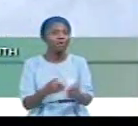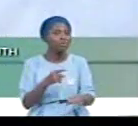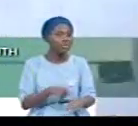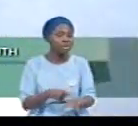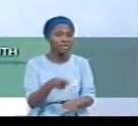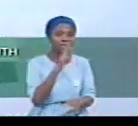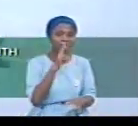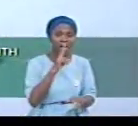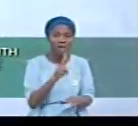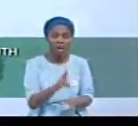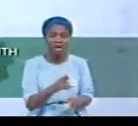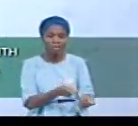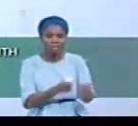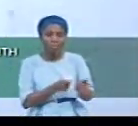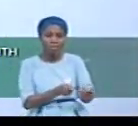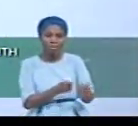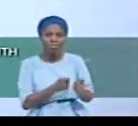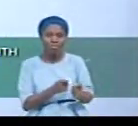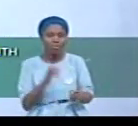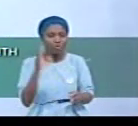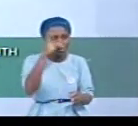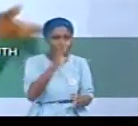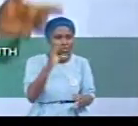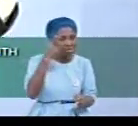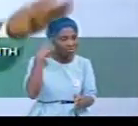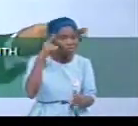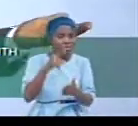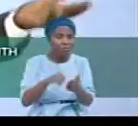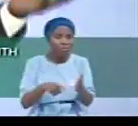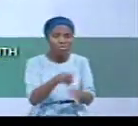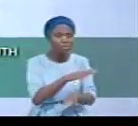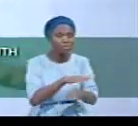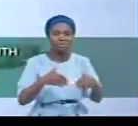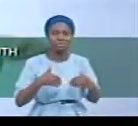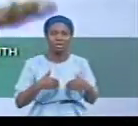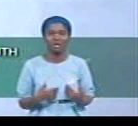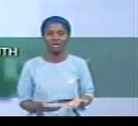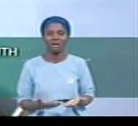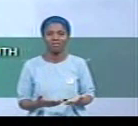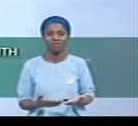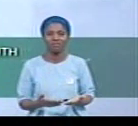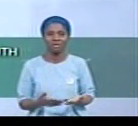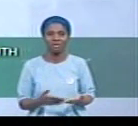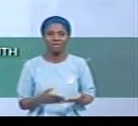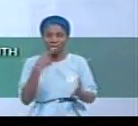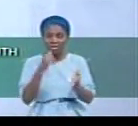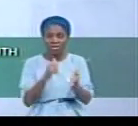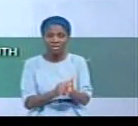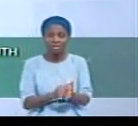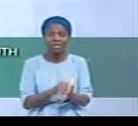I don't have this. What do you have? What do you have? Such as